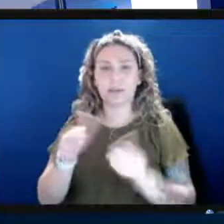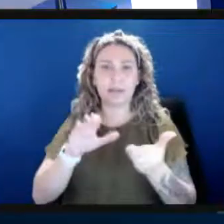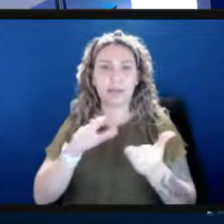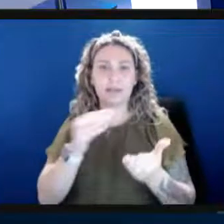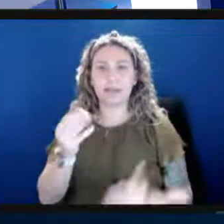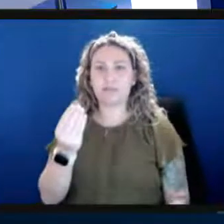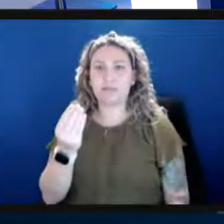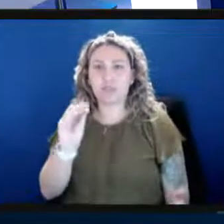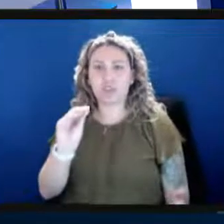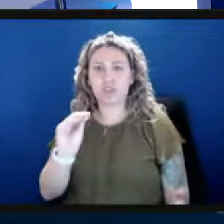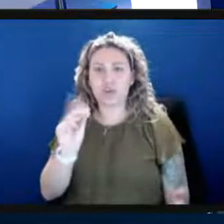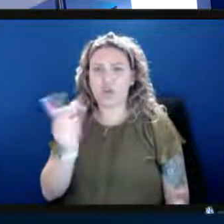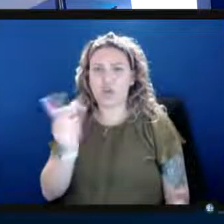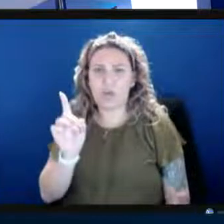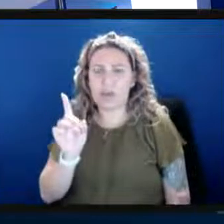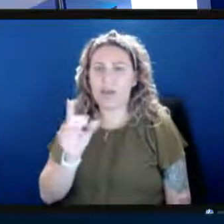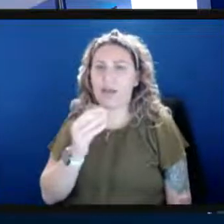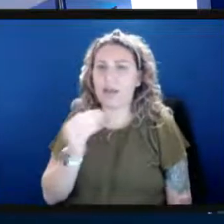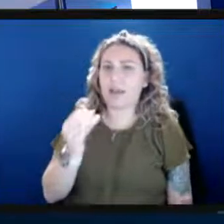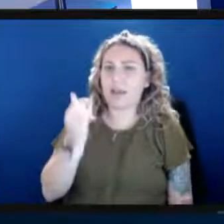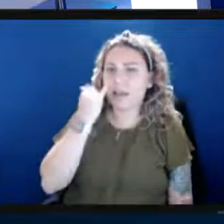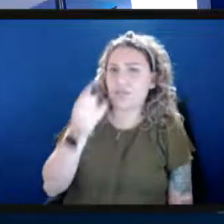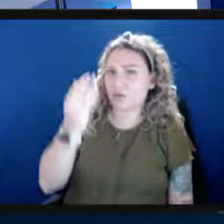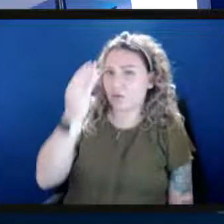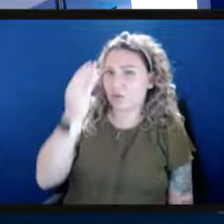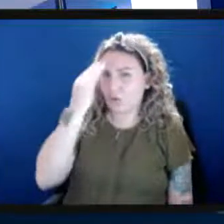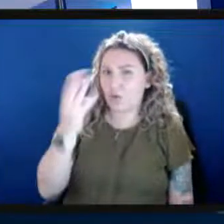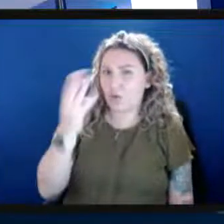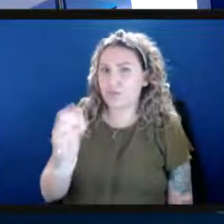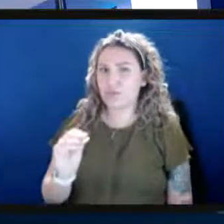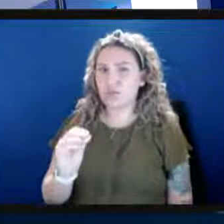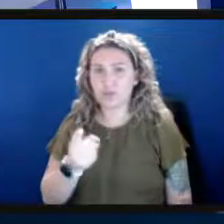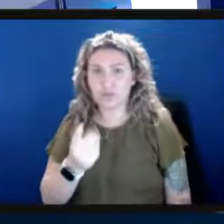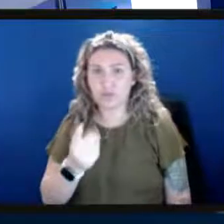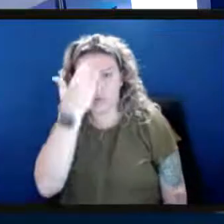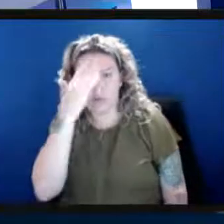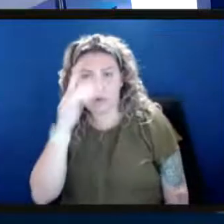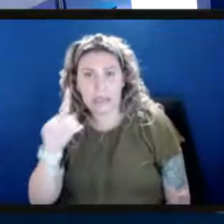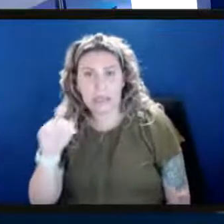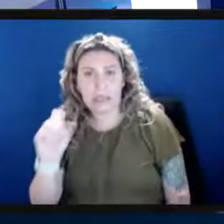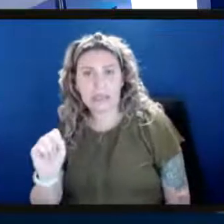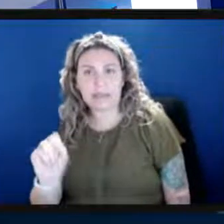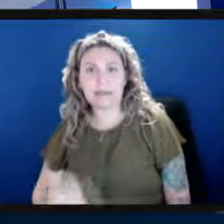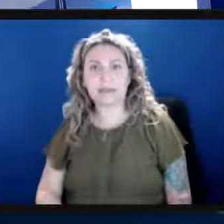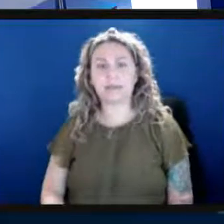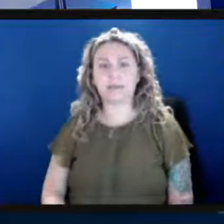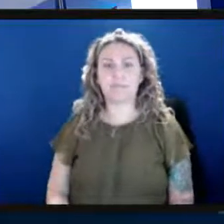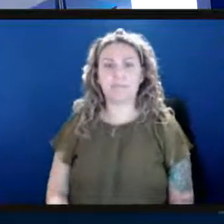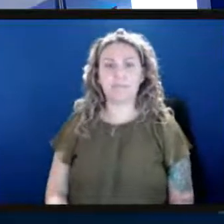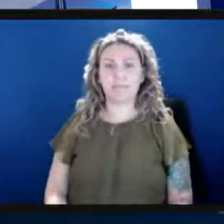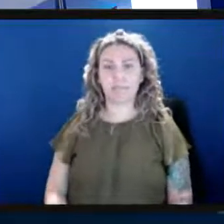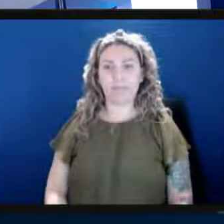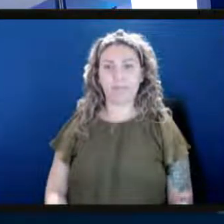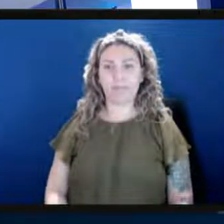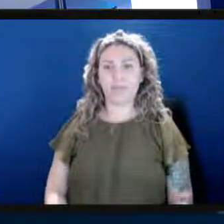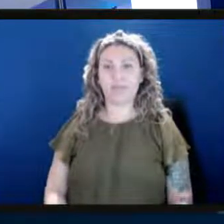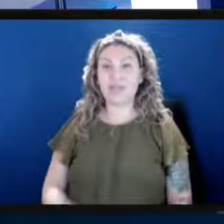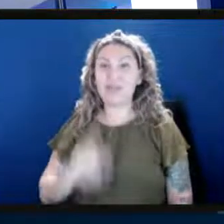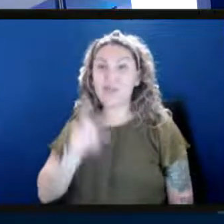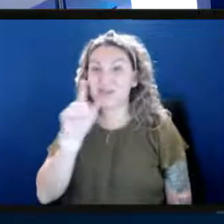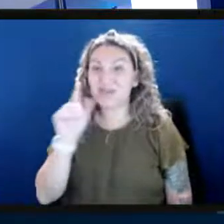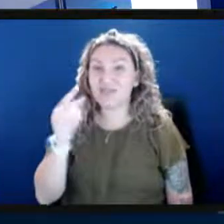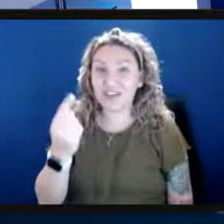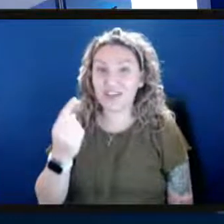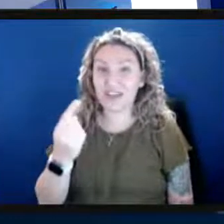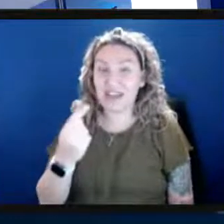then I'll follow up with, if you know Missouri, do you know where Kansas falls? All right, who wants to go first? I don't have the